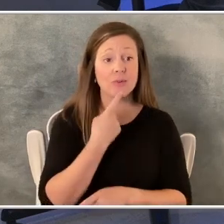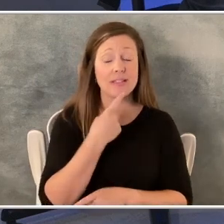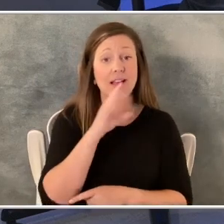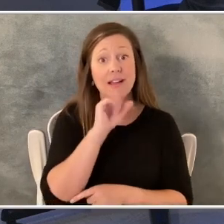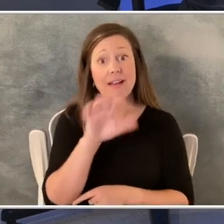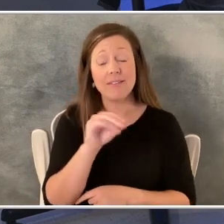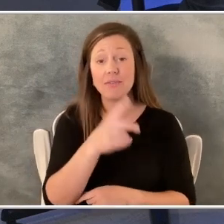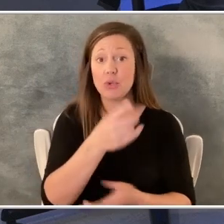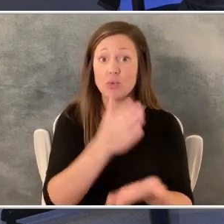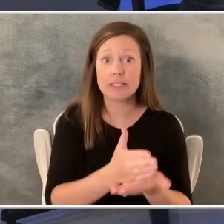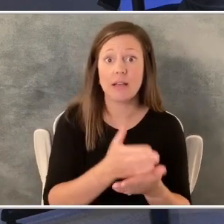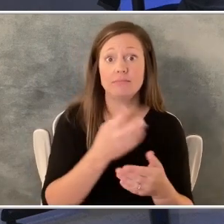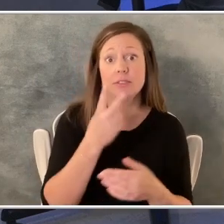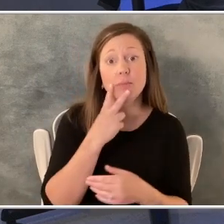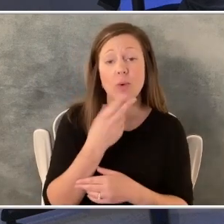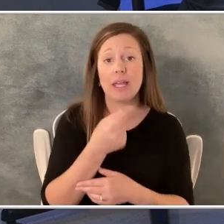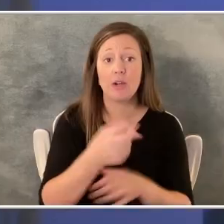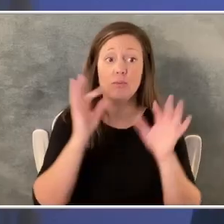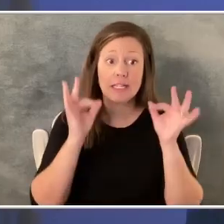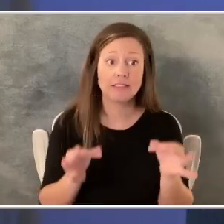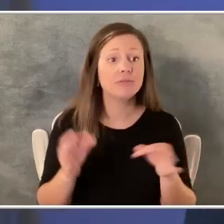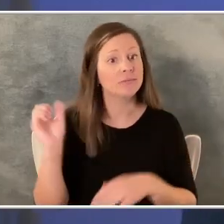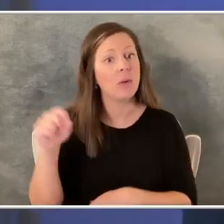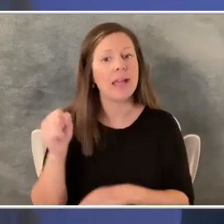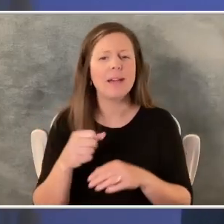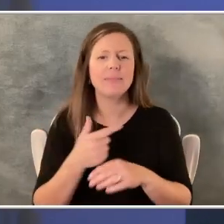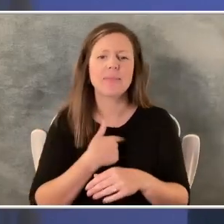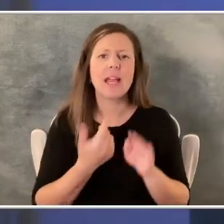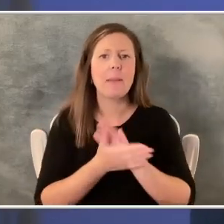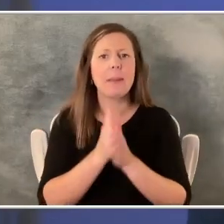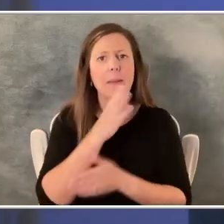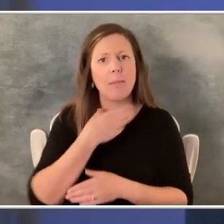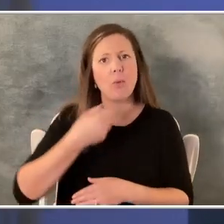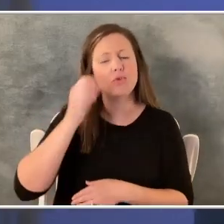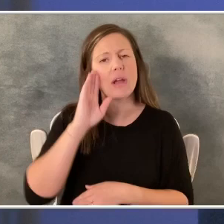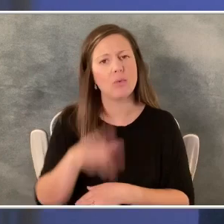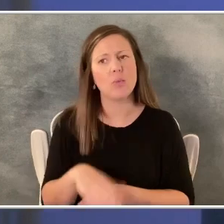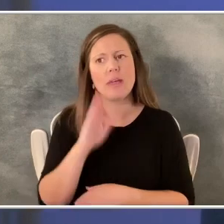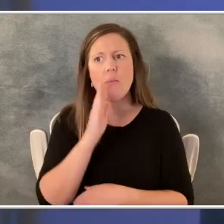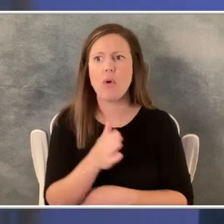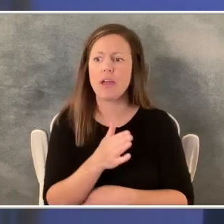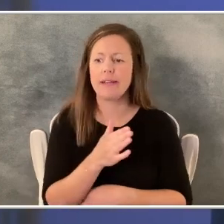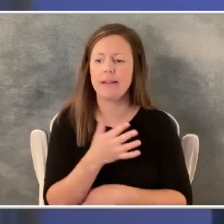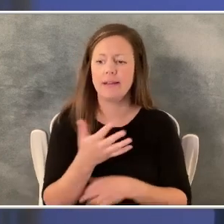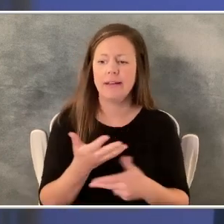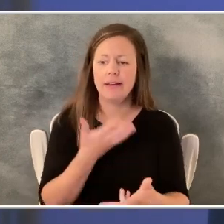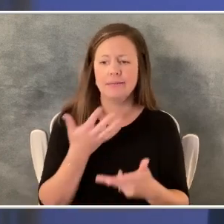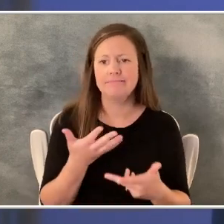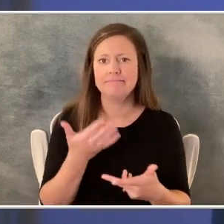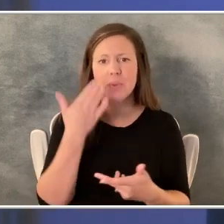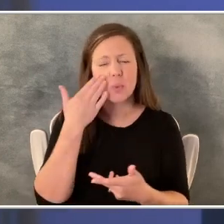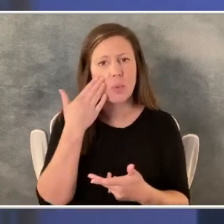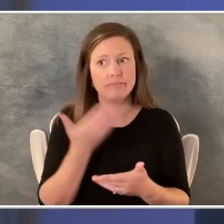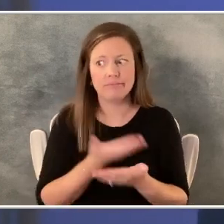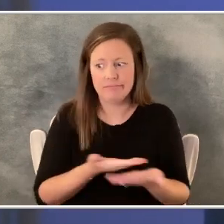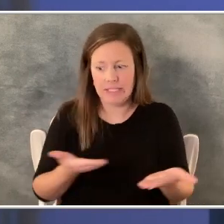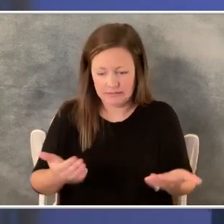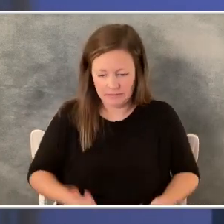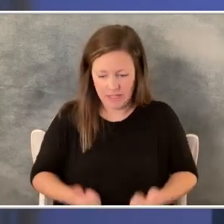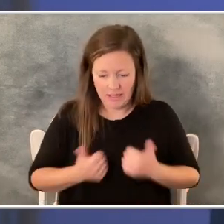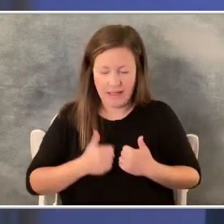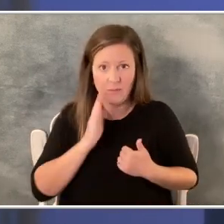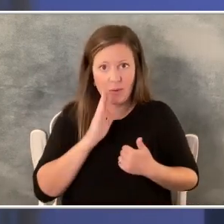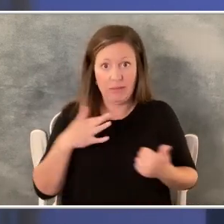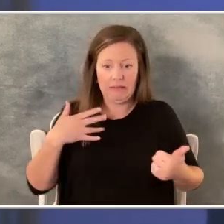this decision to turn. Well, as I got older, I knew that I was getting closer to that point in my life where these things were going to be catching up with me, and